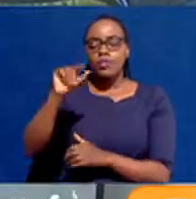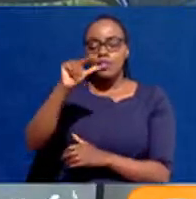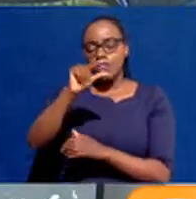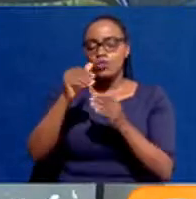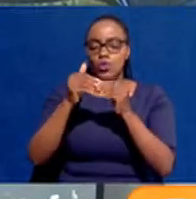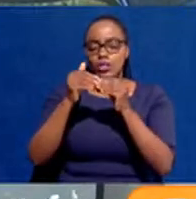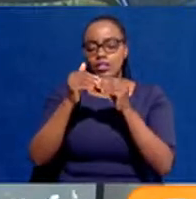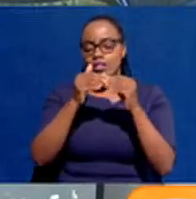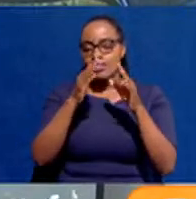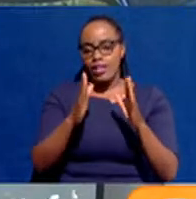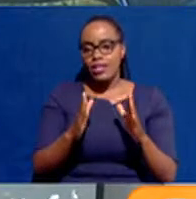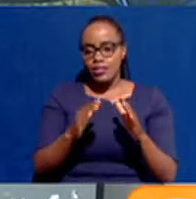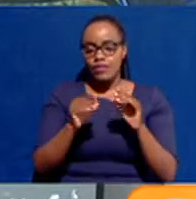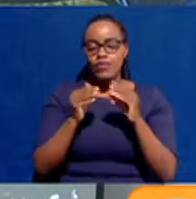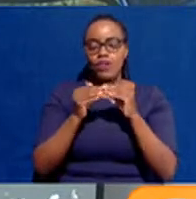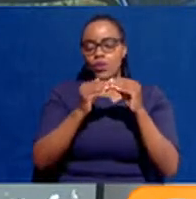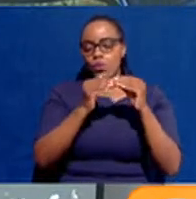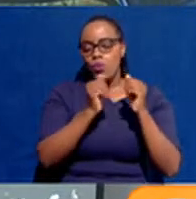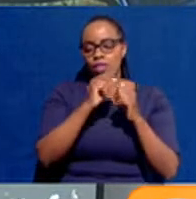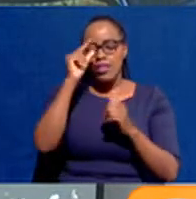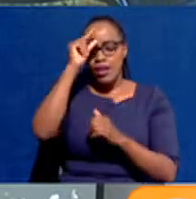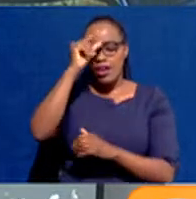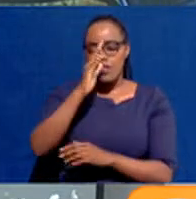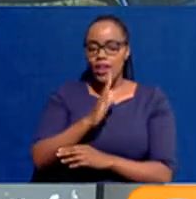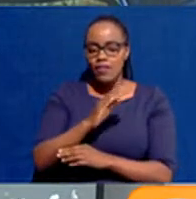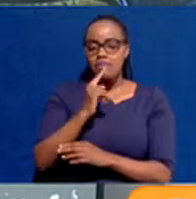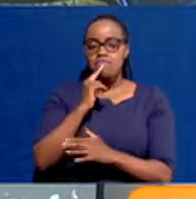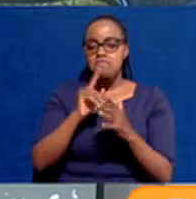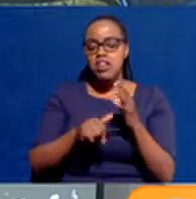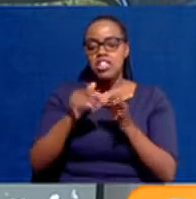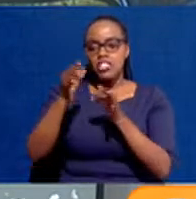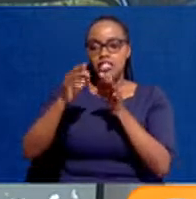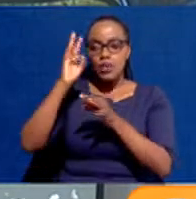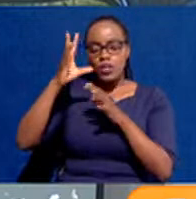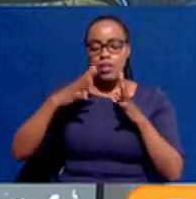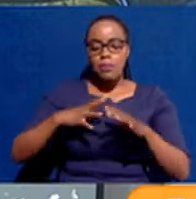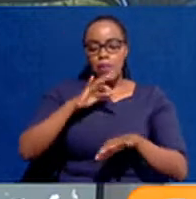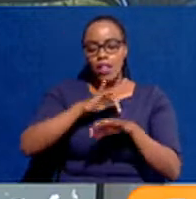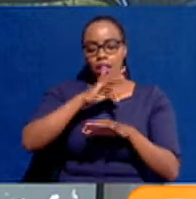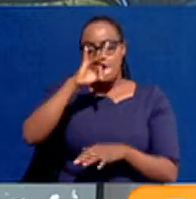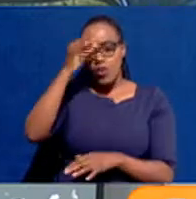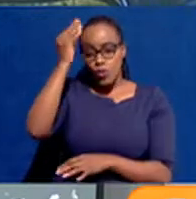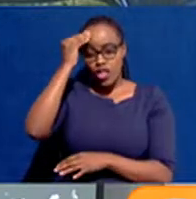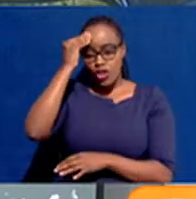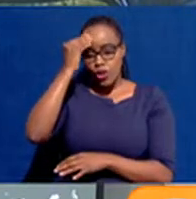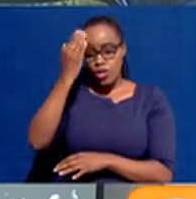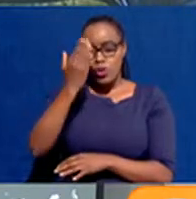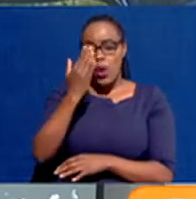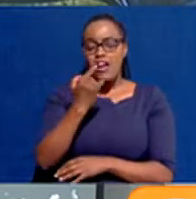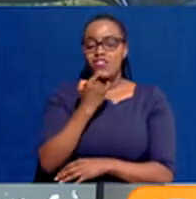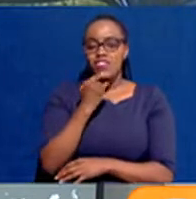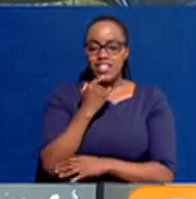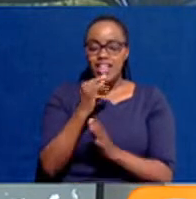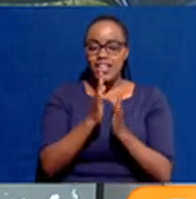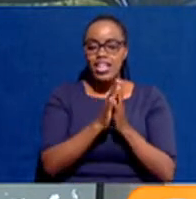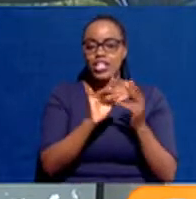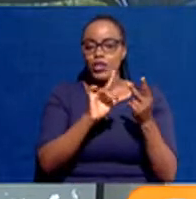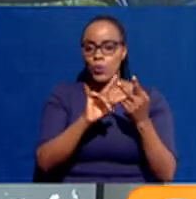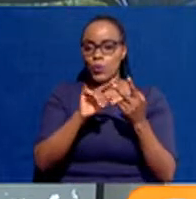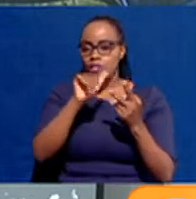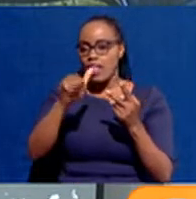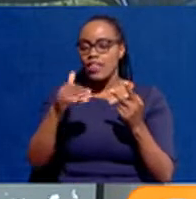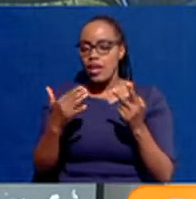Gishu wakiongozwa na Gavana Jonathan Bii sasa wameahidi haki kwa waathiriwa wa sakata ya masomo nchini Finland na hata ile